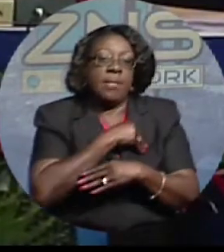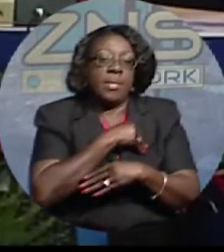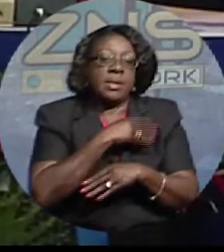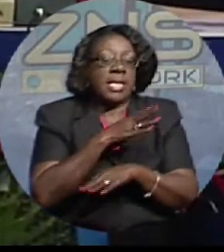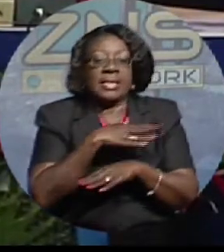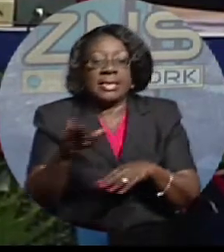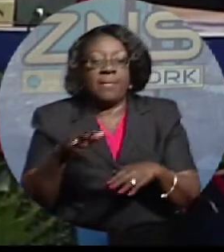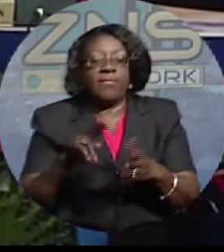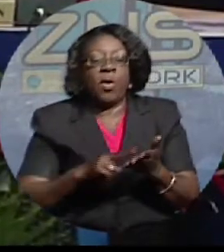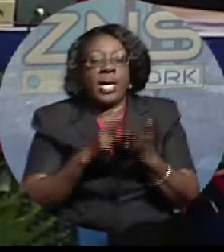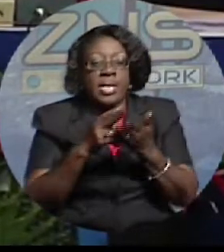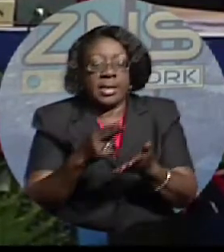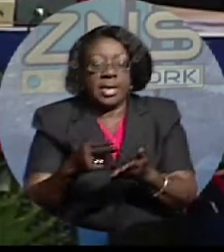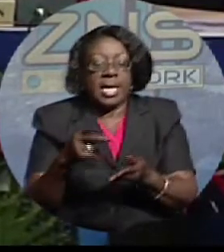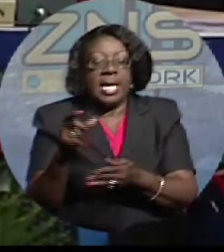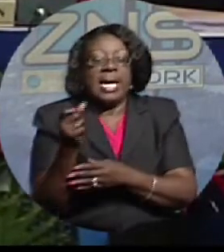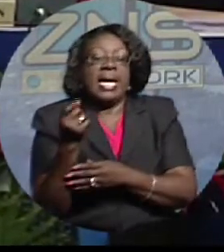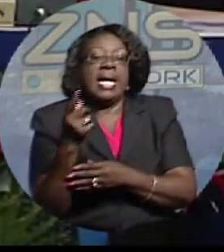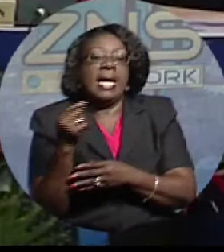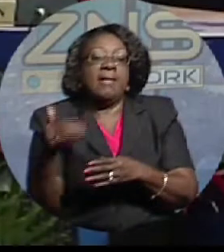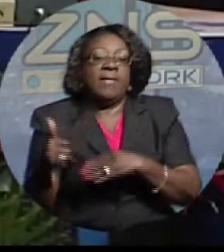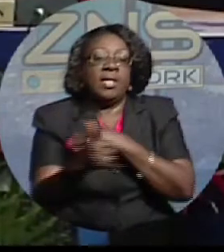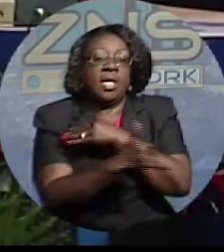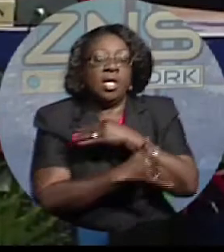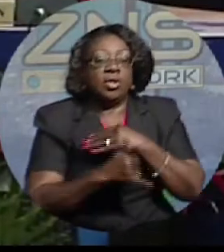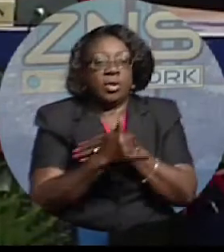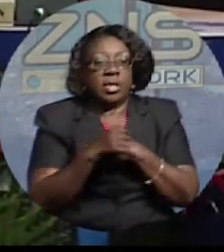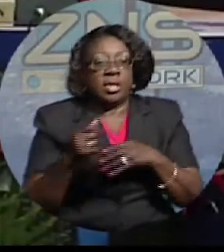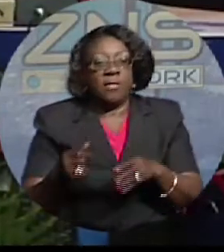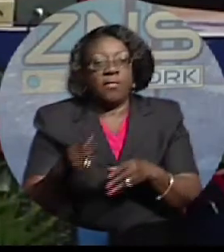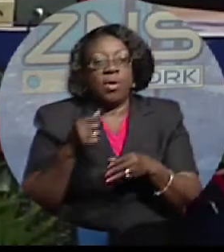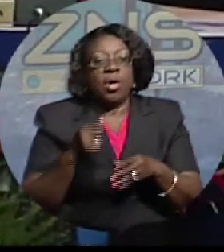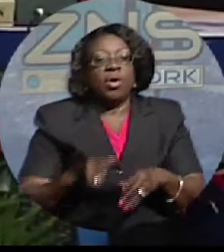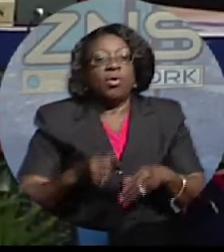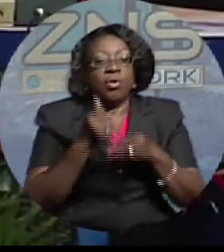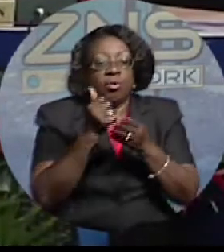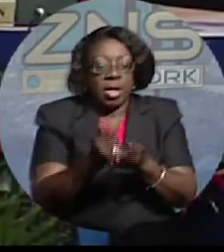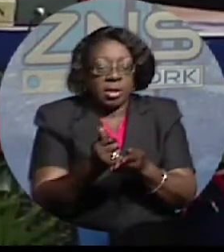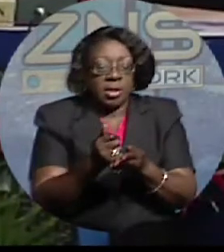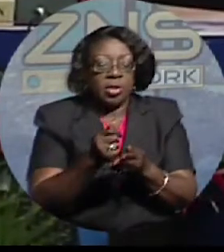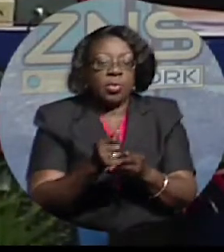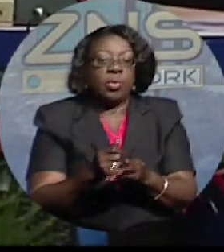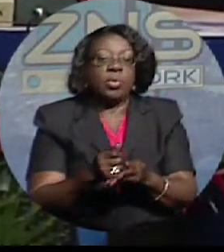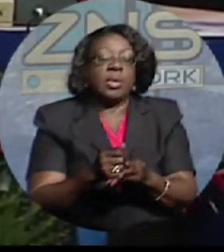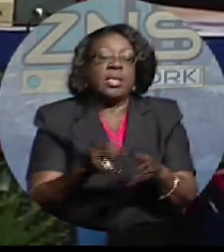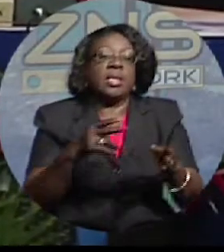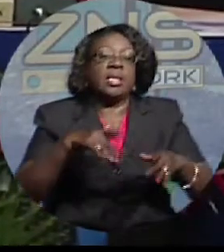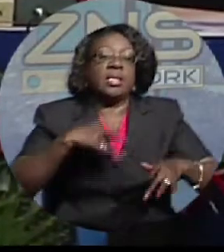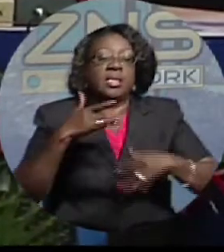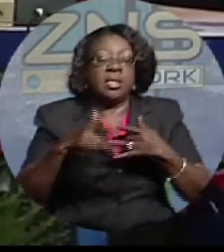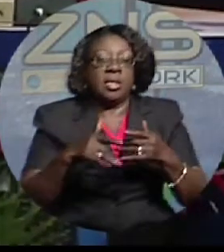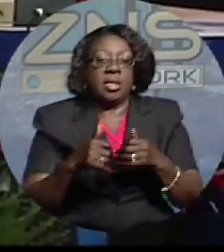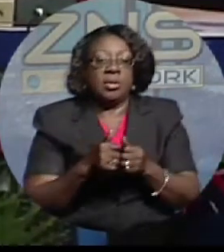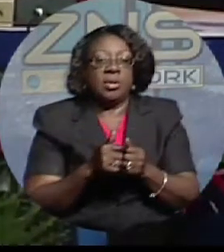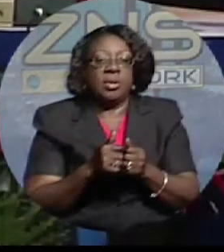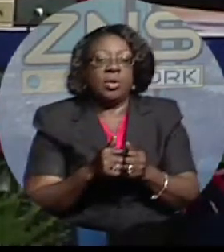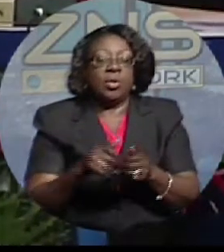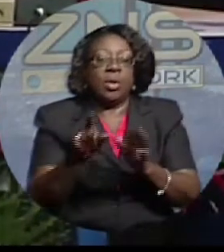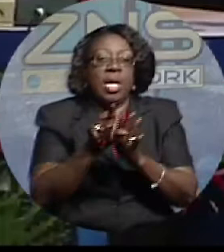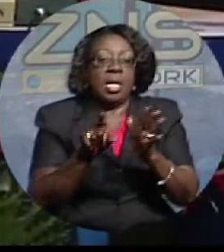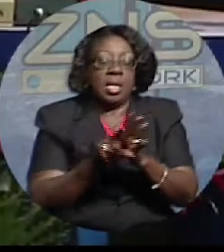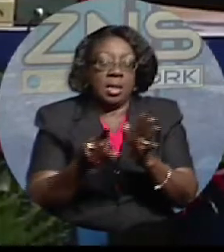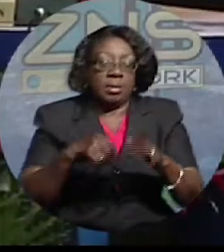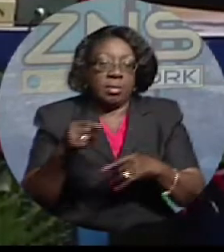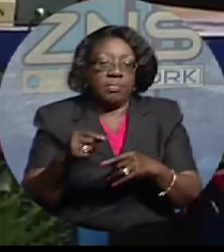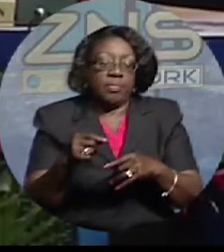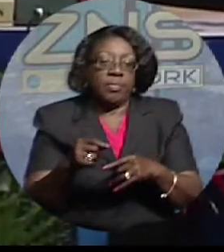Haiti. 11 states have ratified the treaty, thereby expressing their consent to be legally bound by its provisions. They are